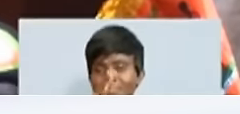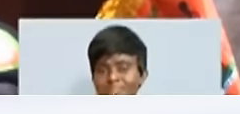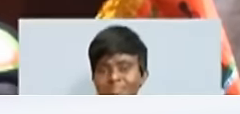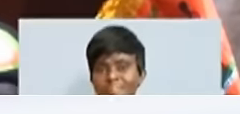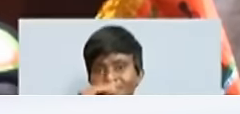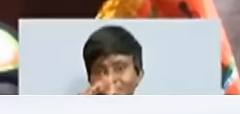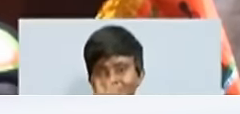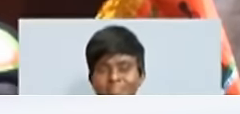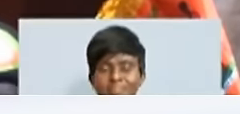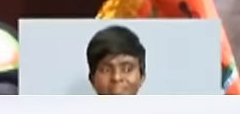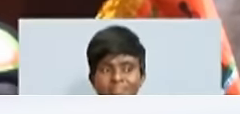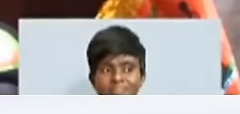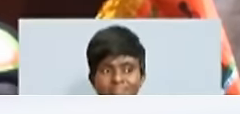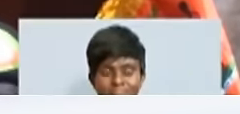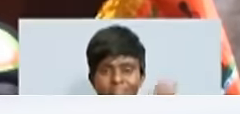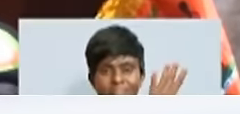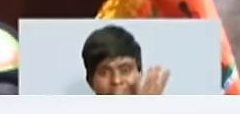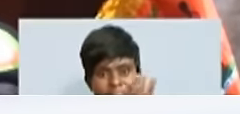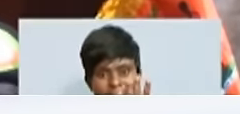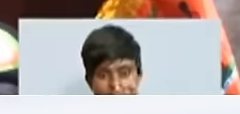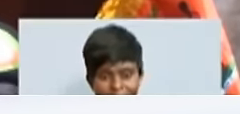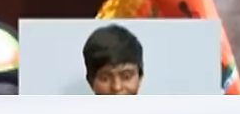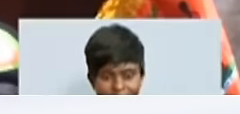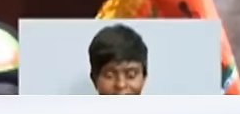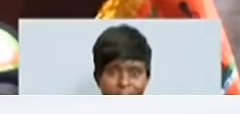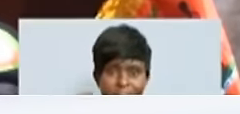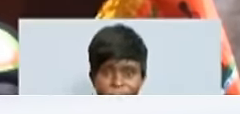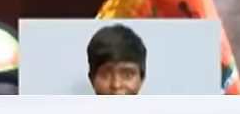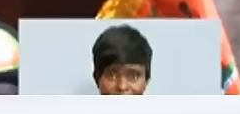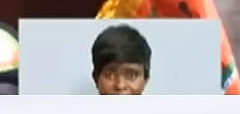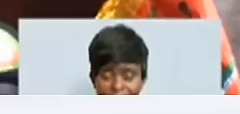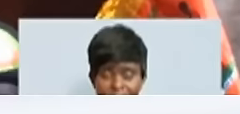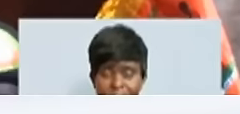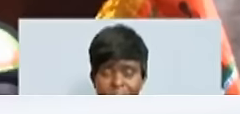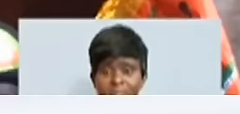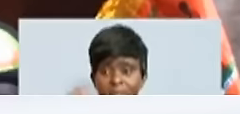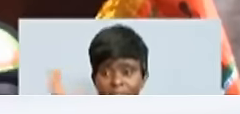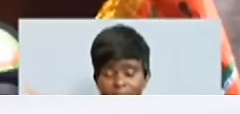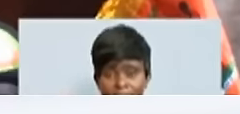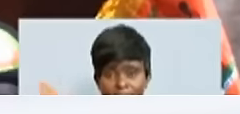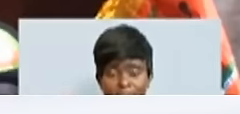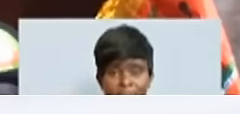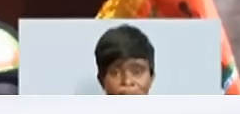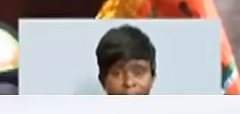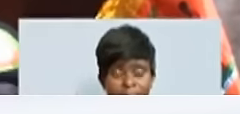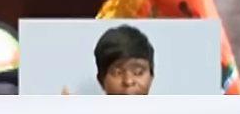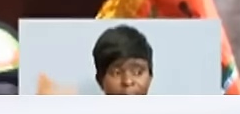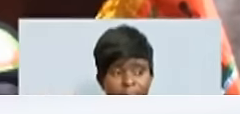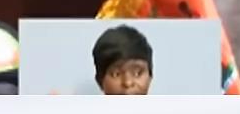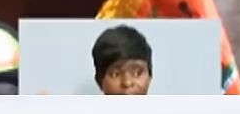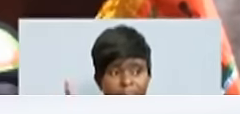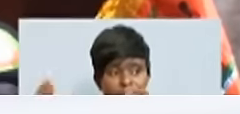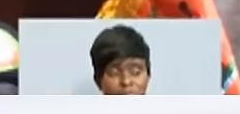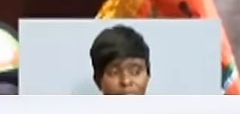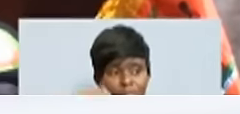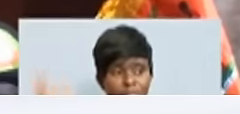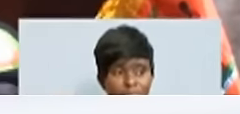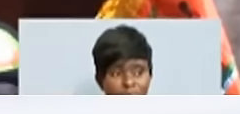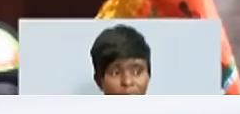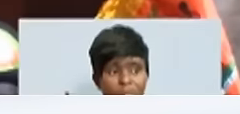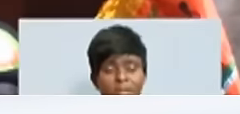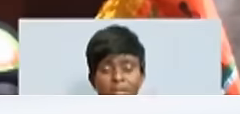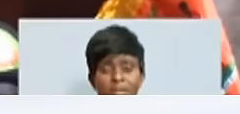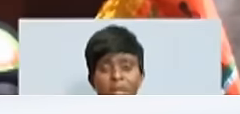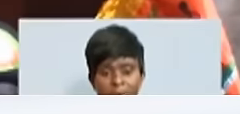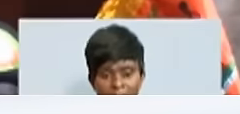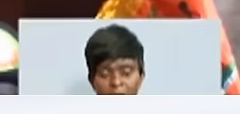Madam Speaker, to enhance national unity, the United Party for National Development, UPND, new Dawn administration